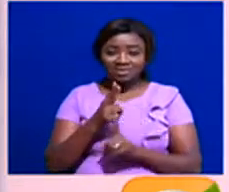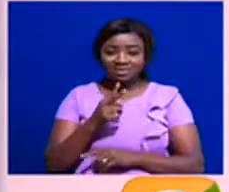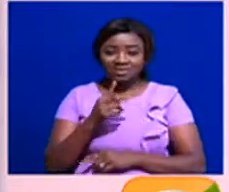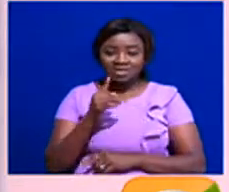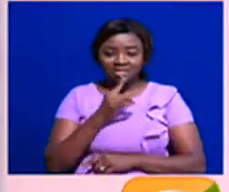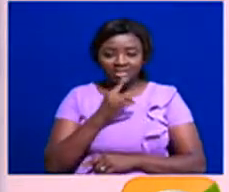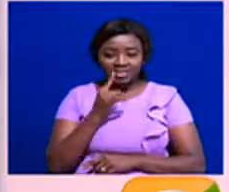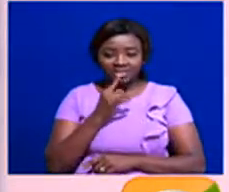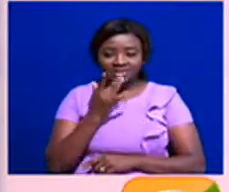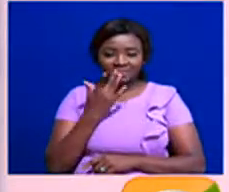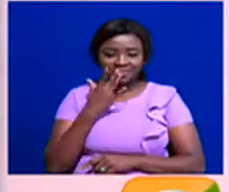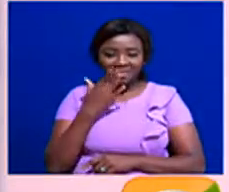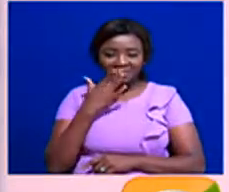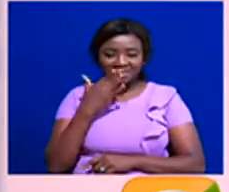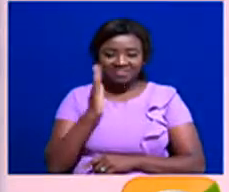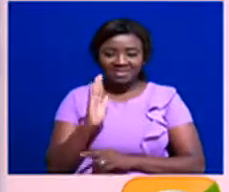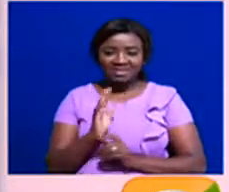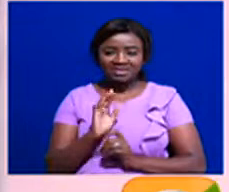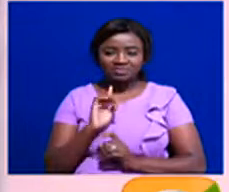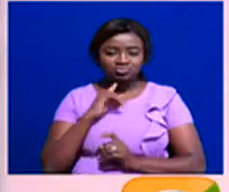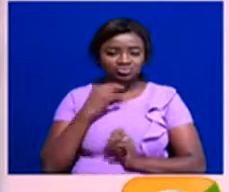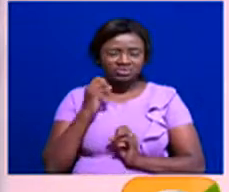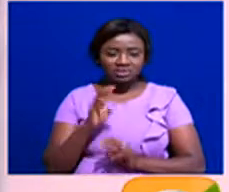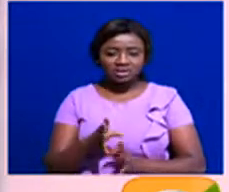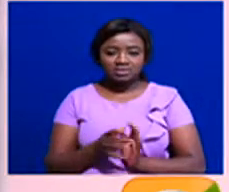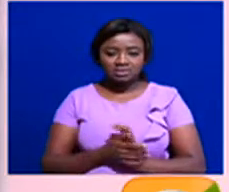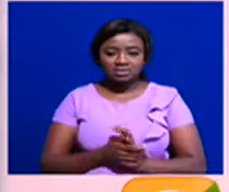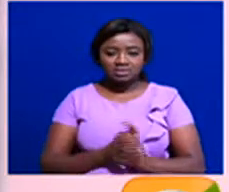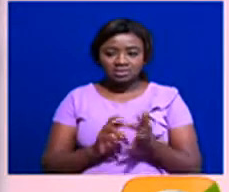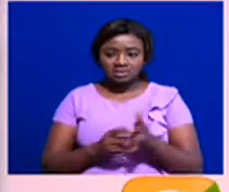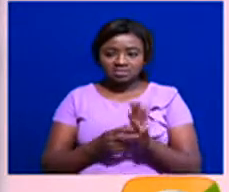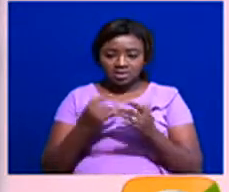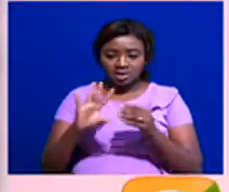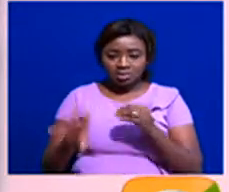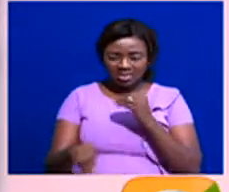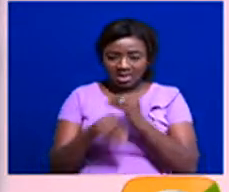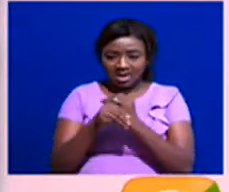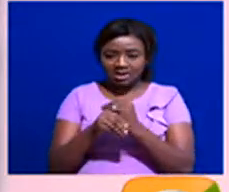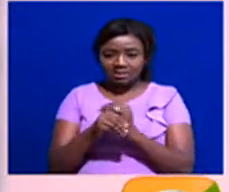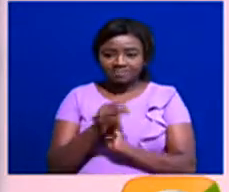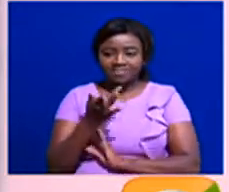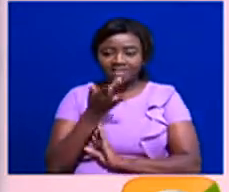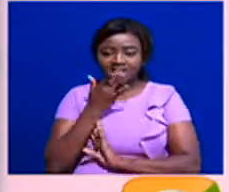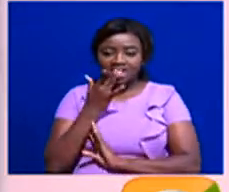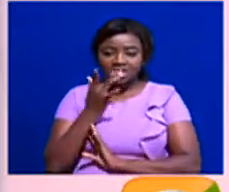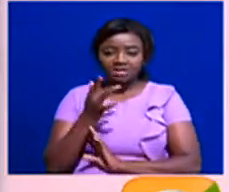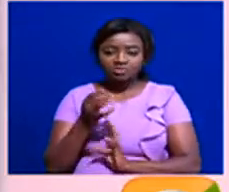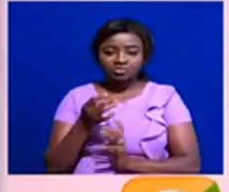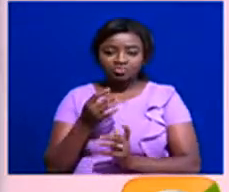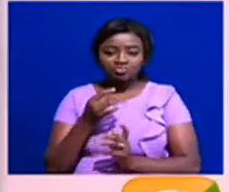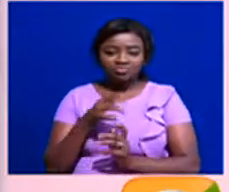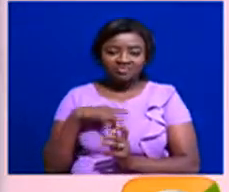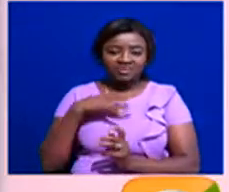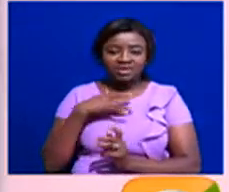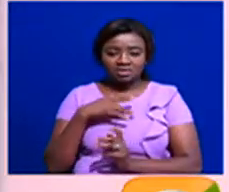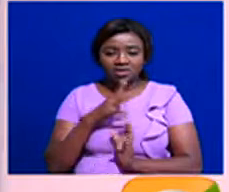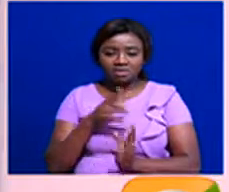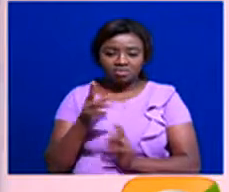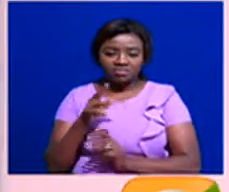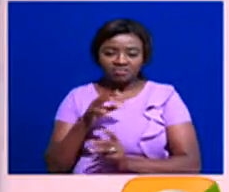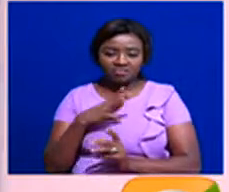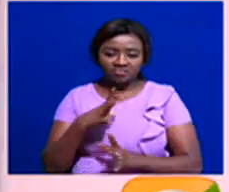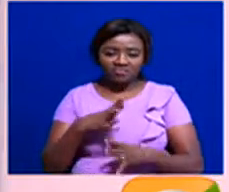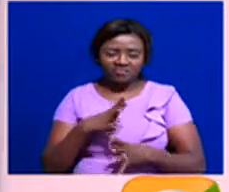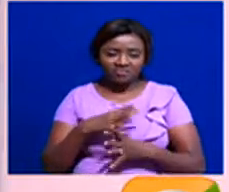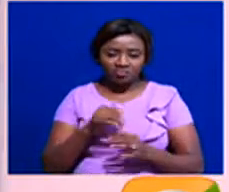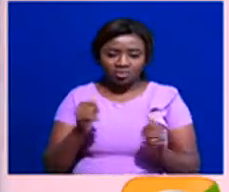and very nasty, that the tobacco industry have to add flavors to make it palatable. And so it